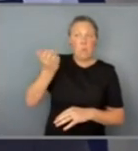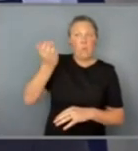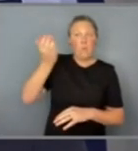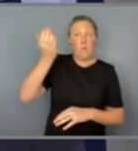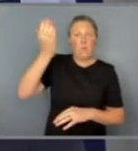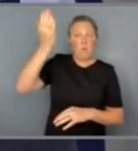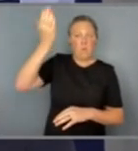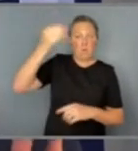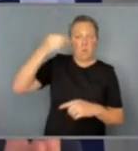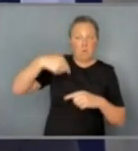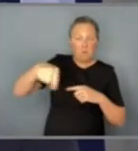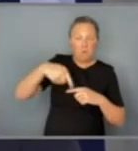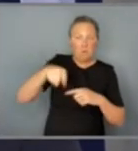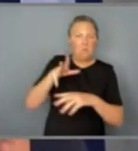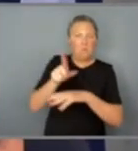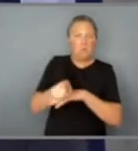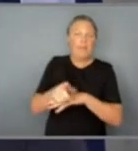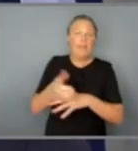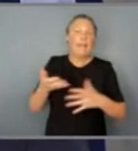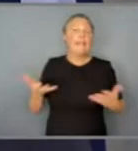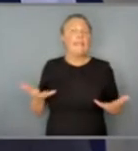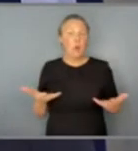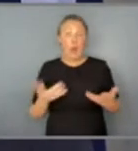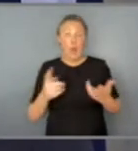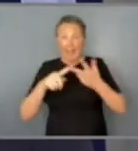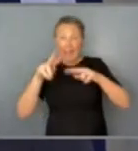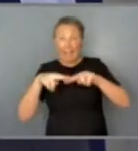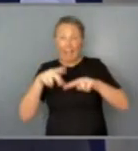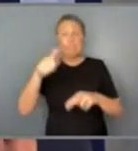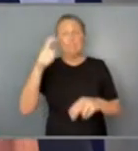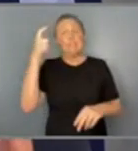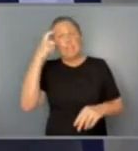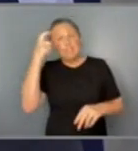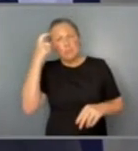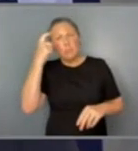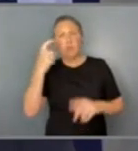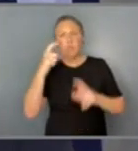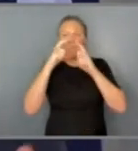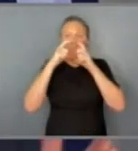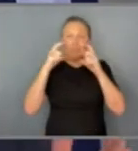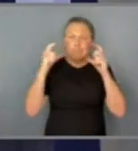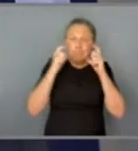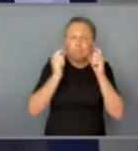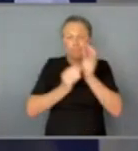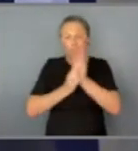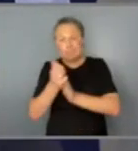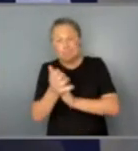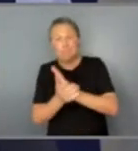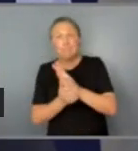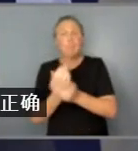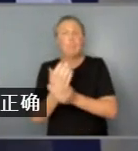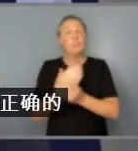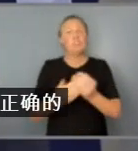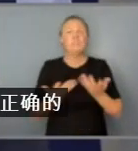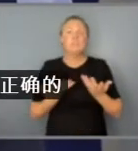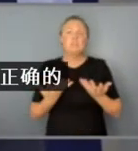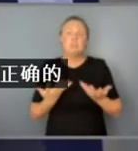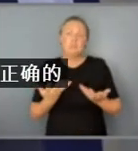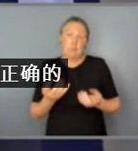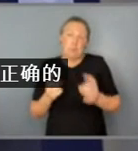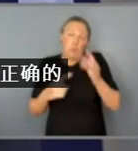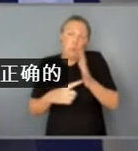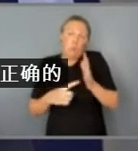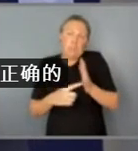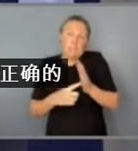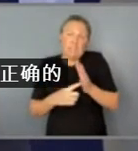weeks ahead. So people following common sense behaviours is very important, just as it has been right from